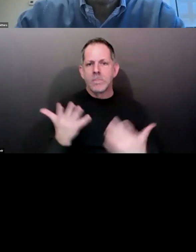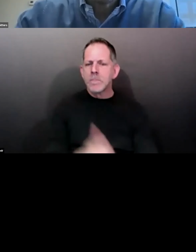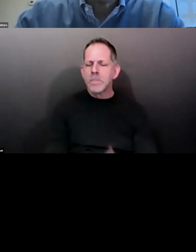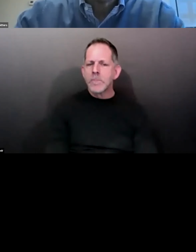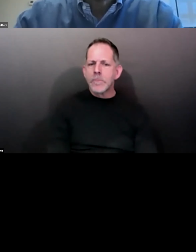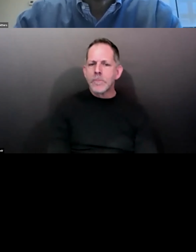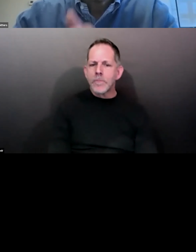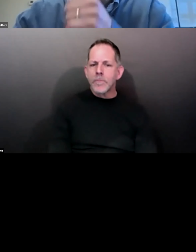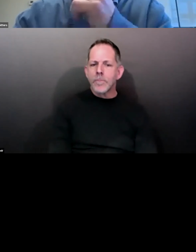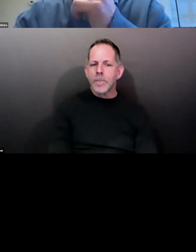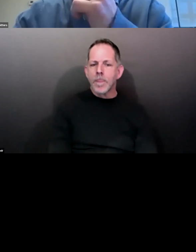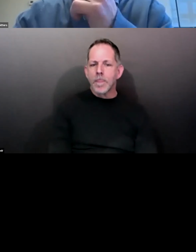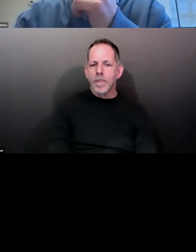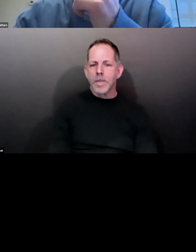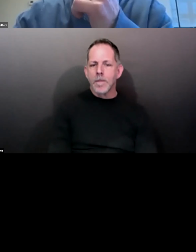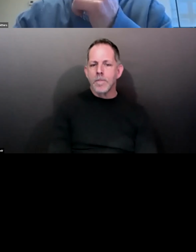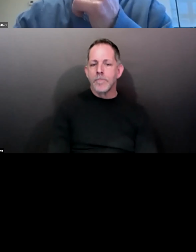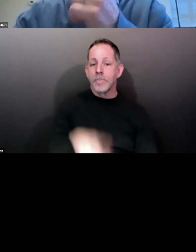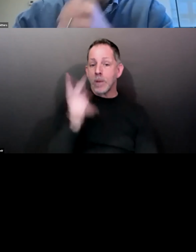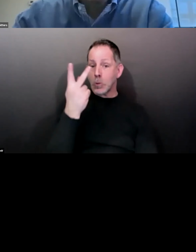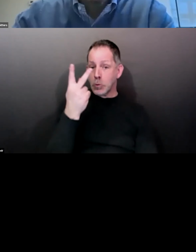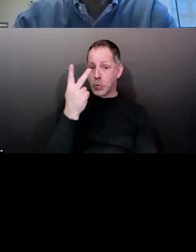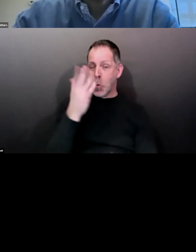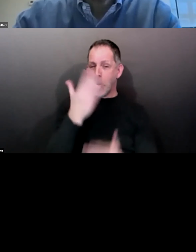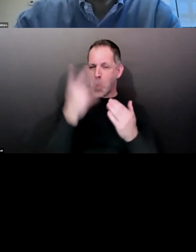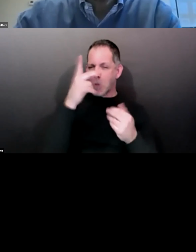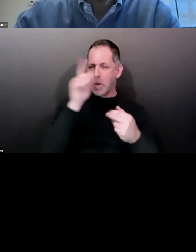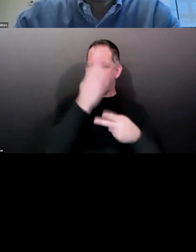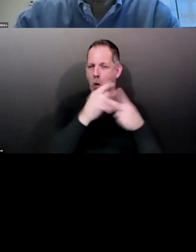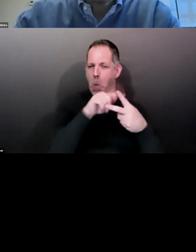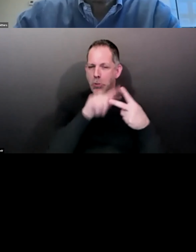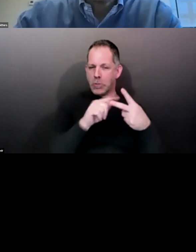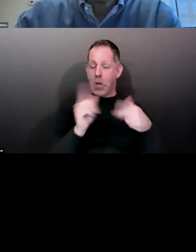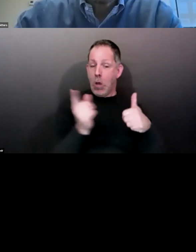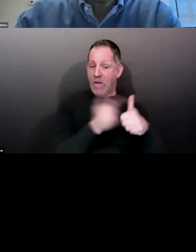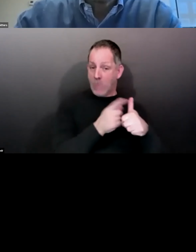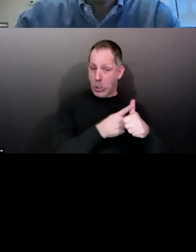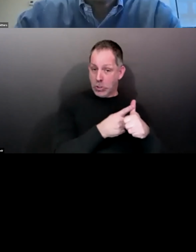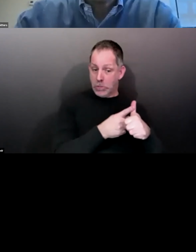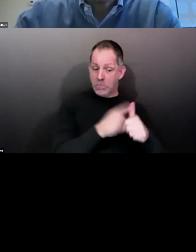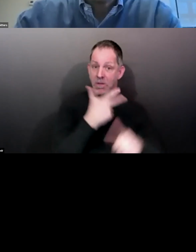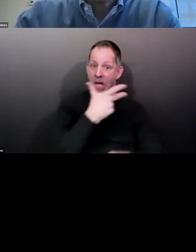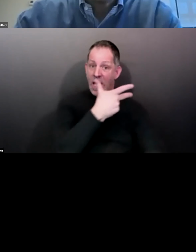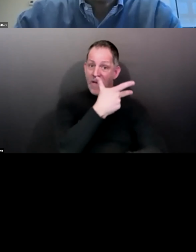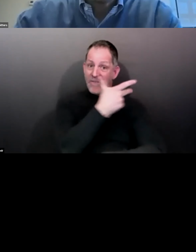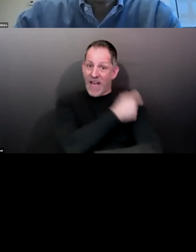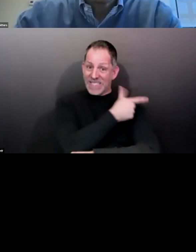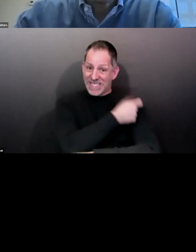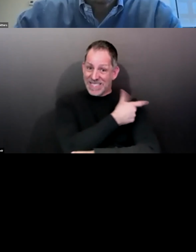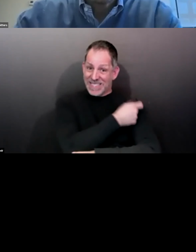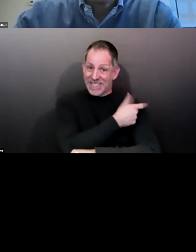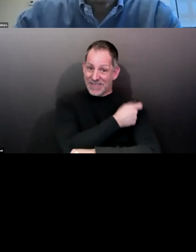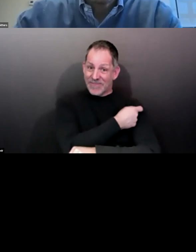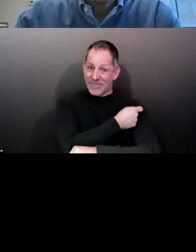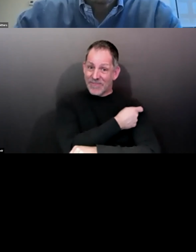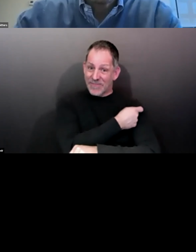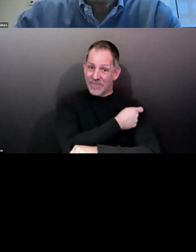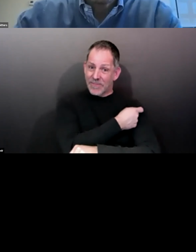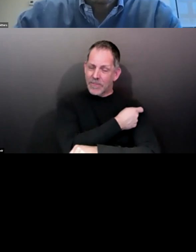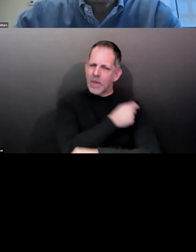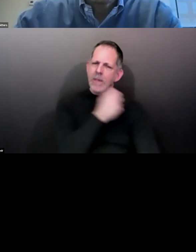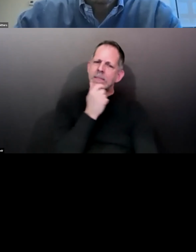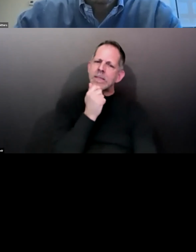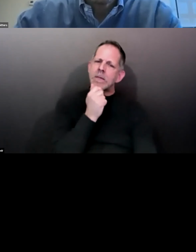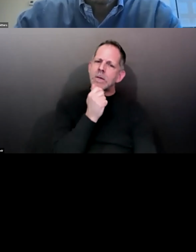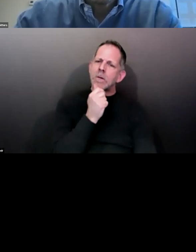is the normal vaccine role, and then there is the COVID vaccine role. So I will